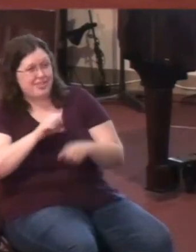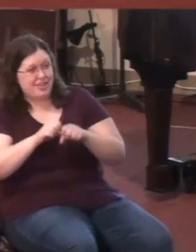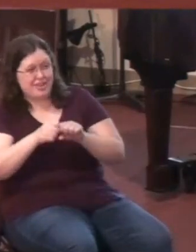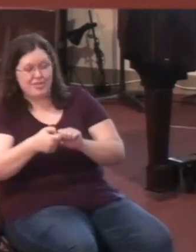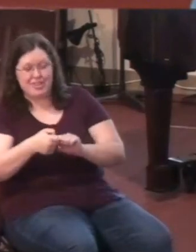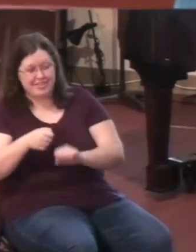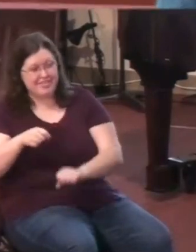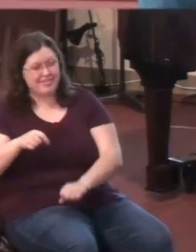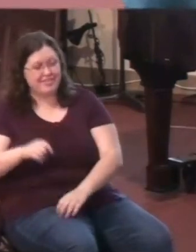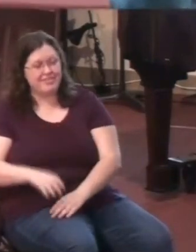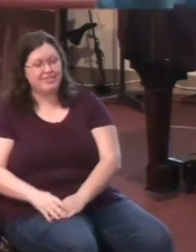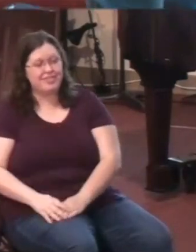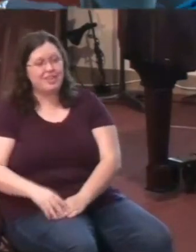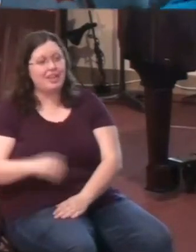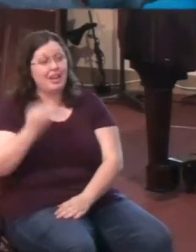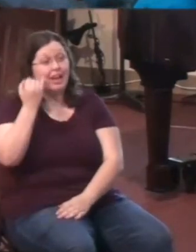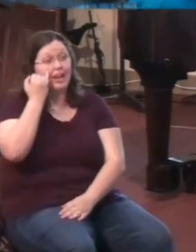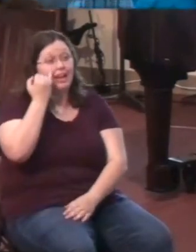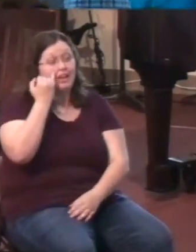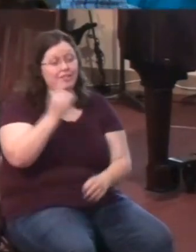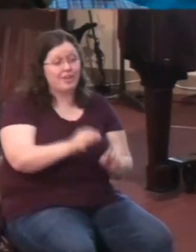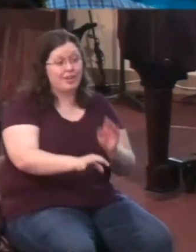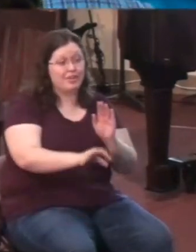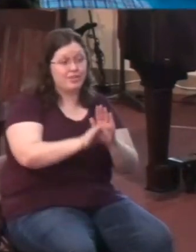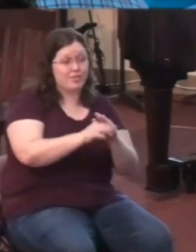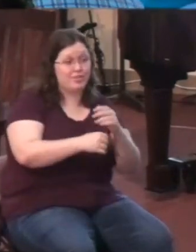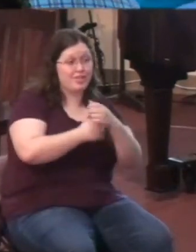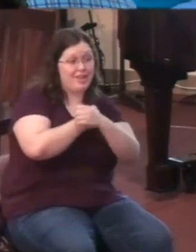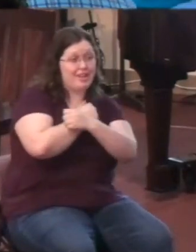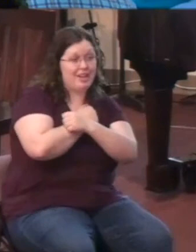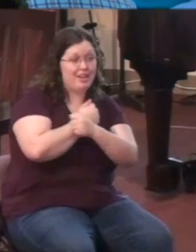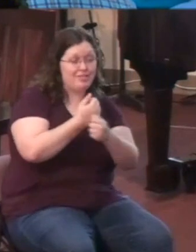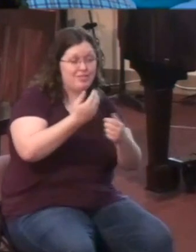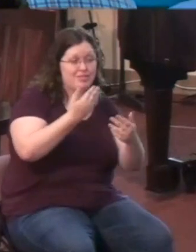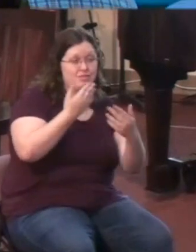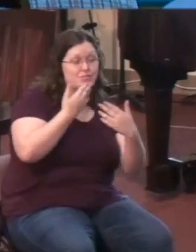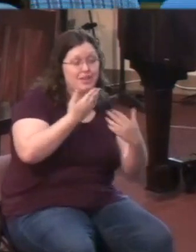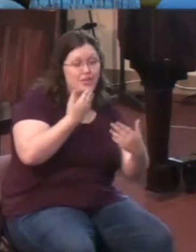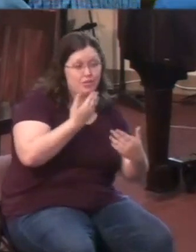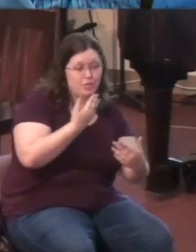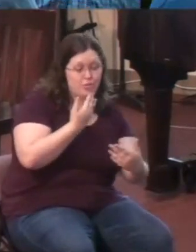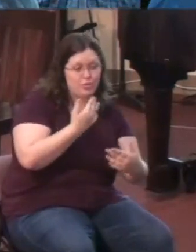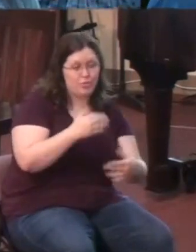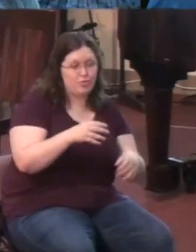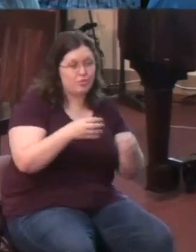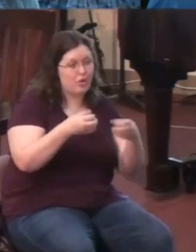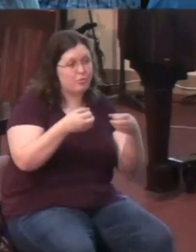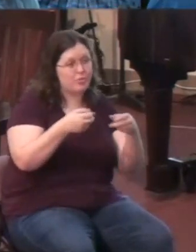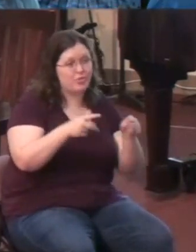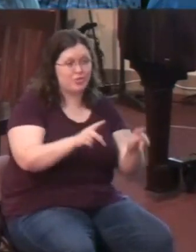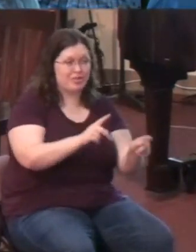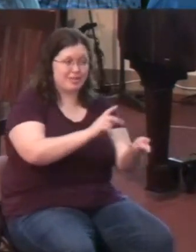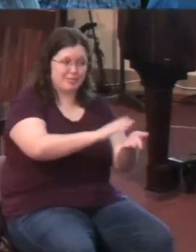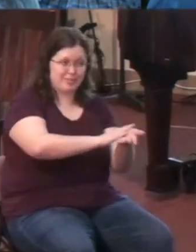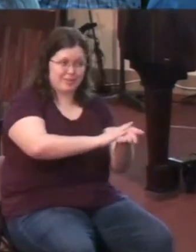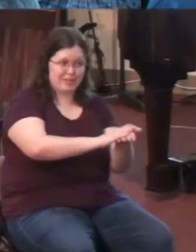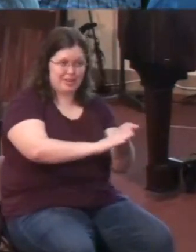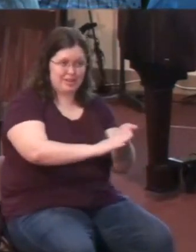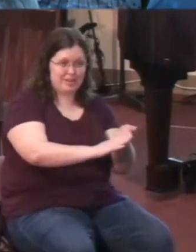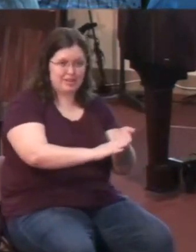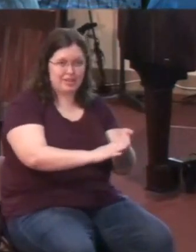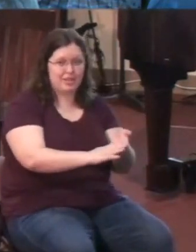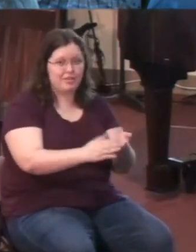when I choose love, when I choose a higher emotion like gratitude, when I choose an opportunity to be kind, even if it's